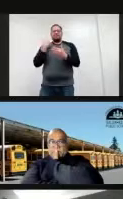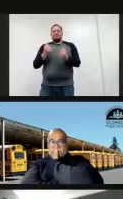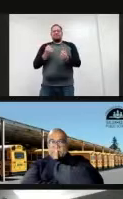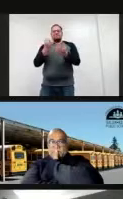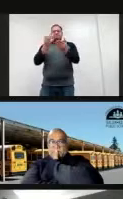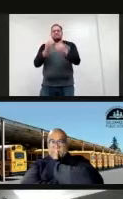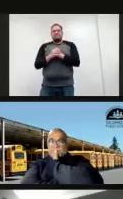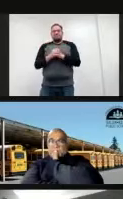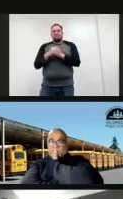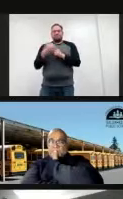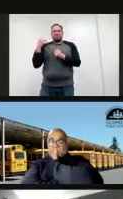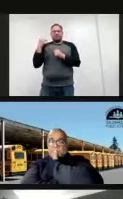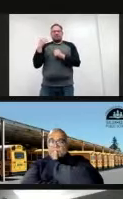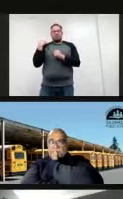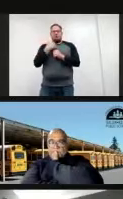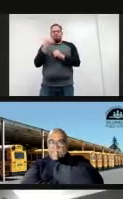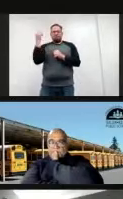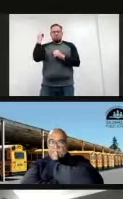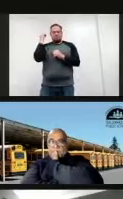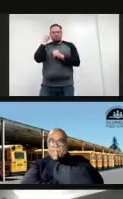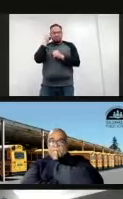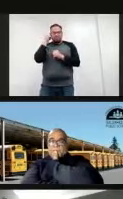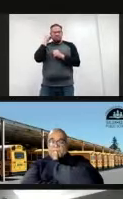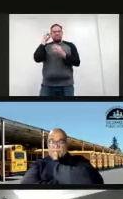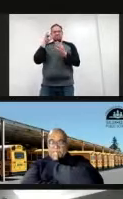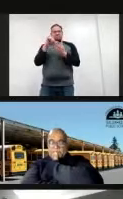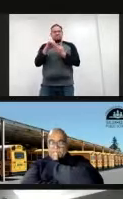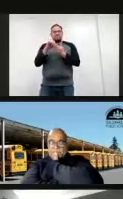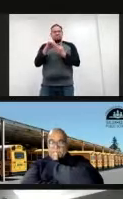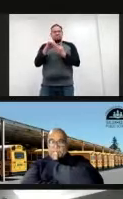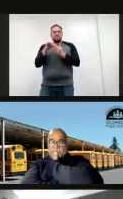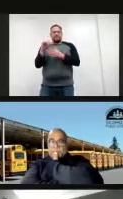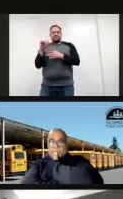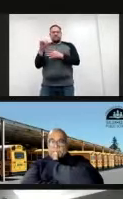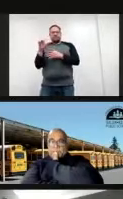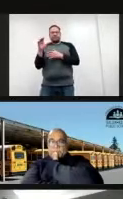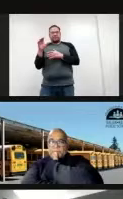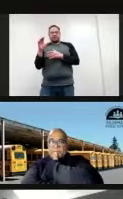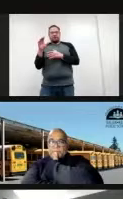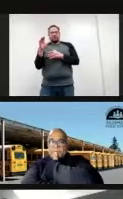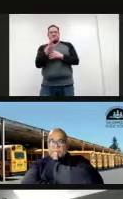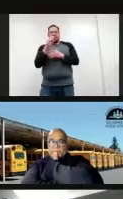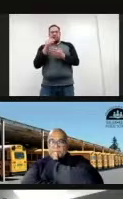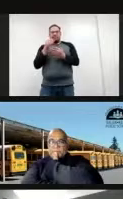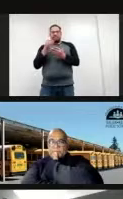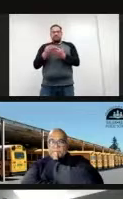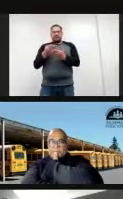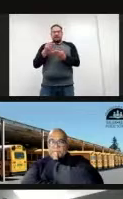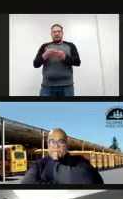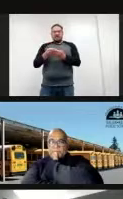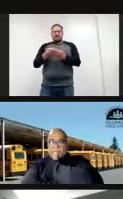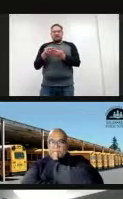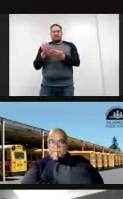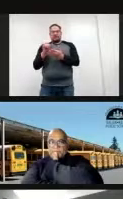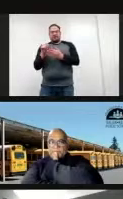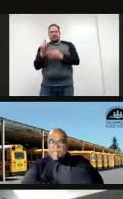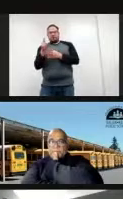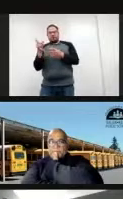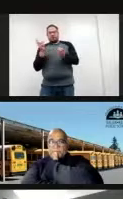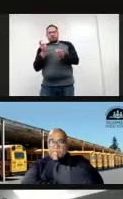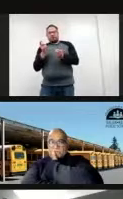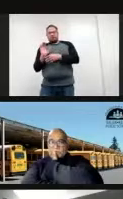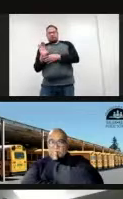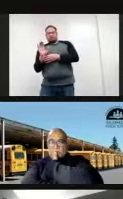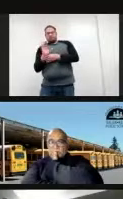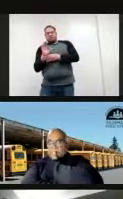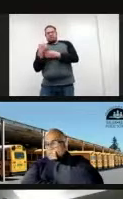If we are mindful, board, that your pocketbooks, and the money that you steward is your responsibility, and all we